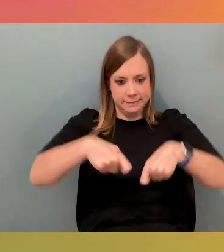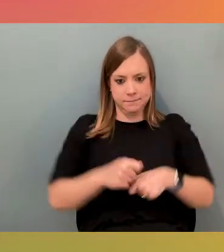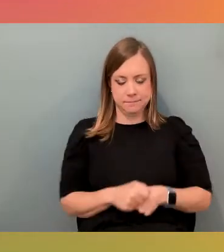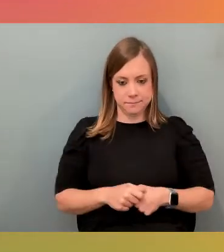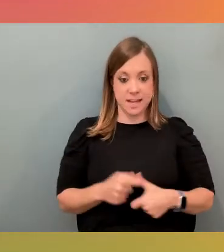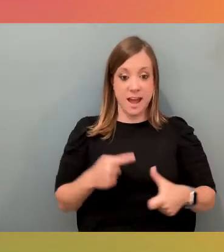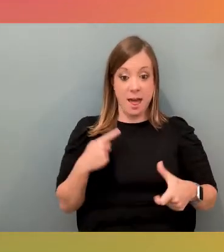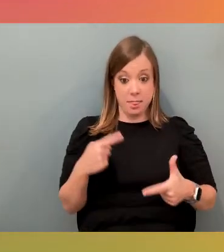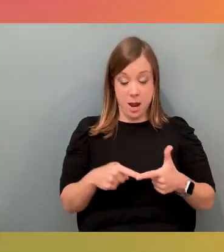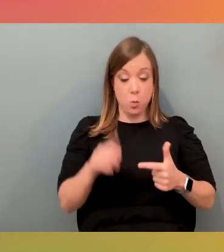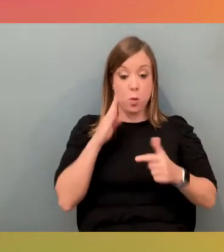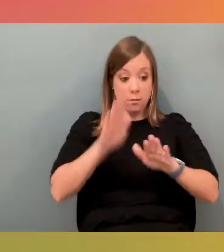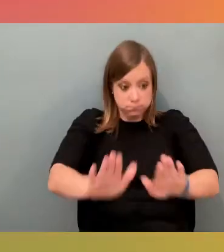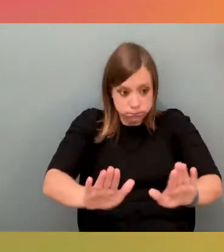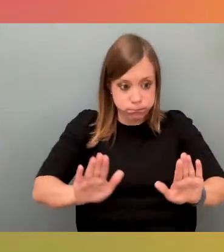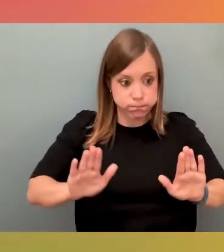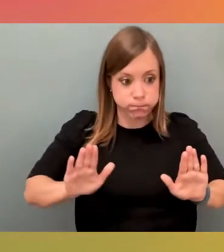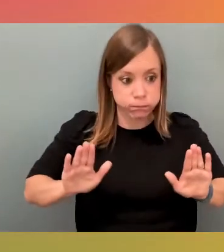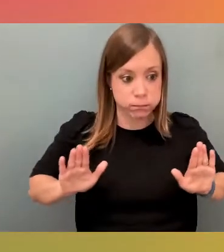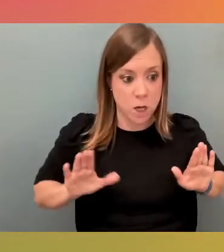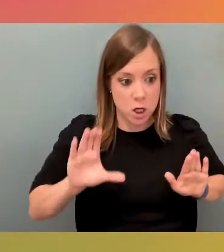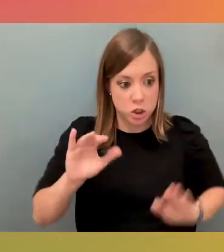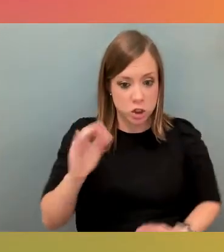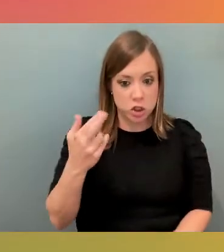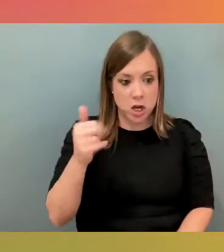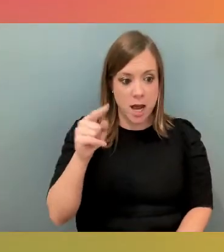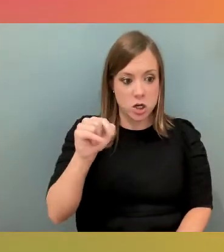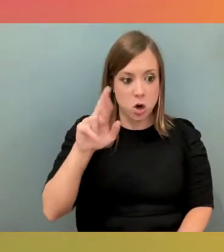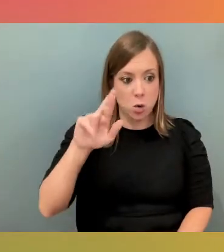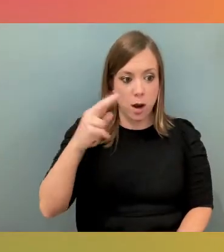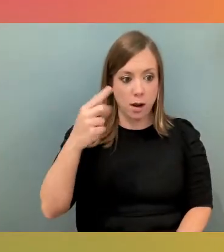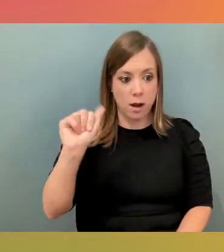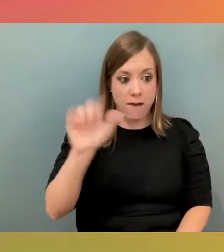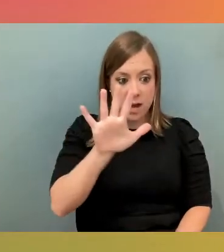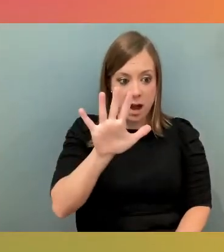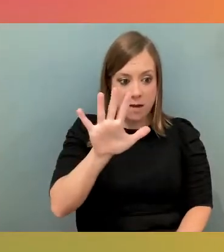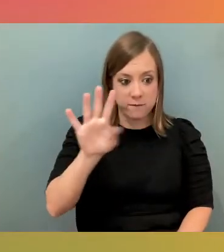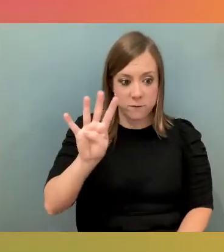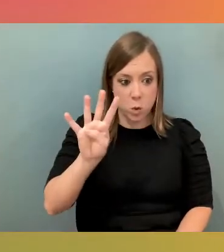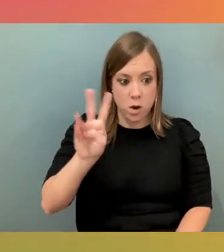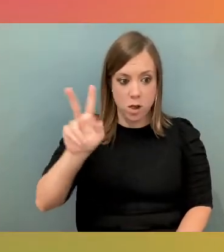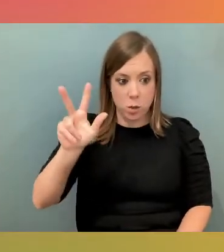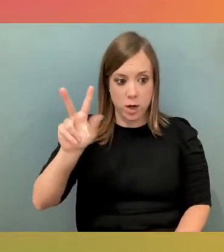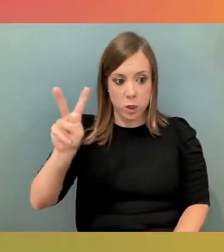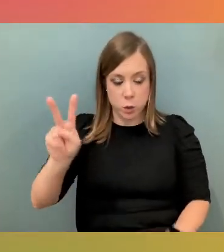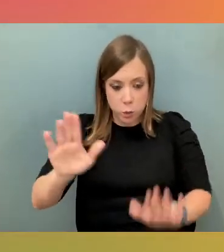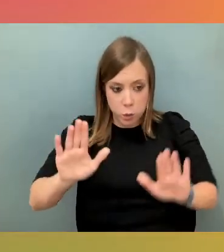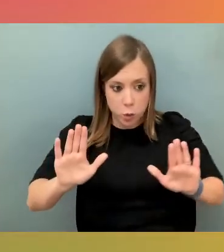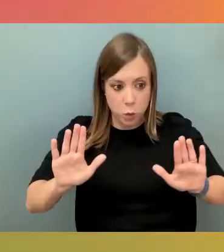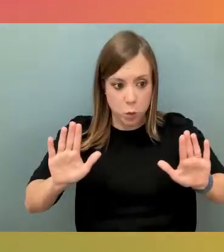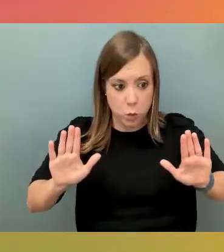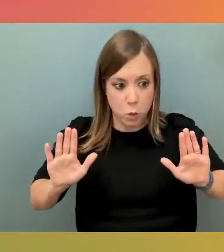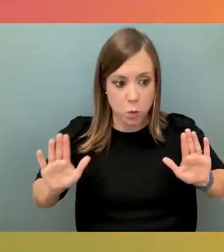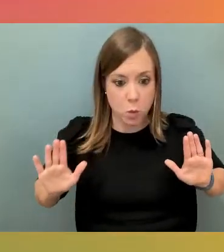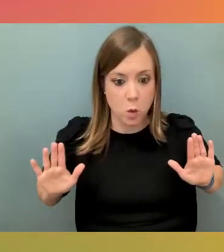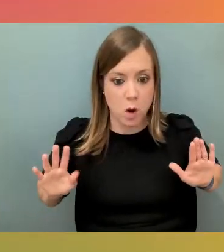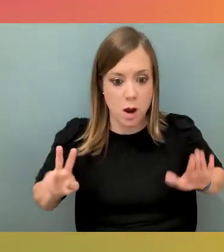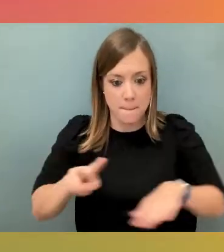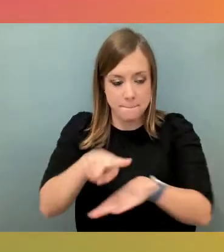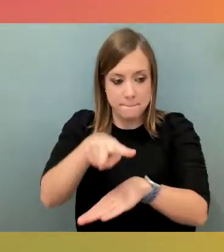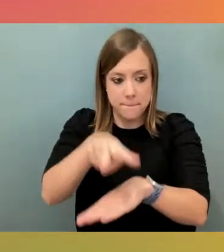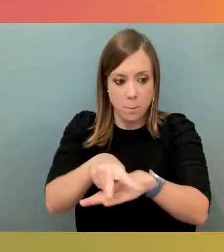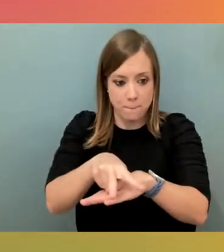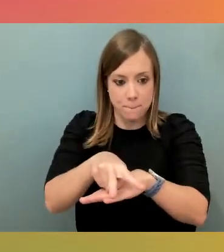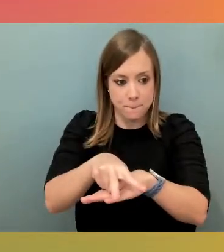our chaturanga for 5, 4, 3, 2, 1, and all